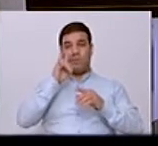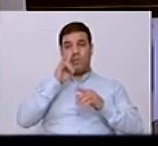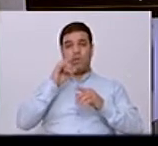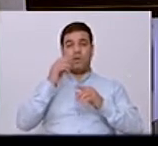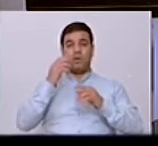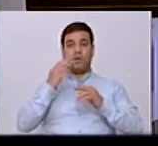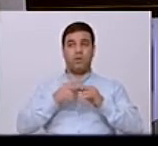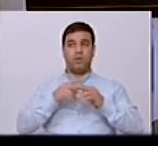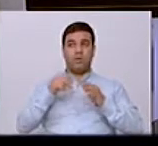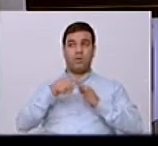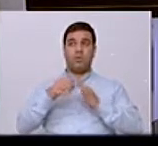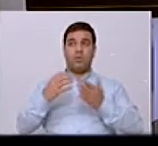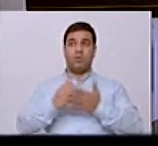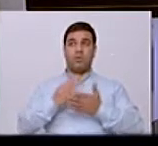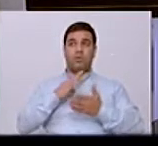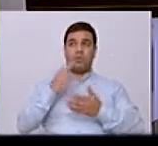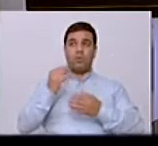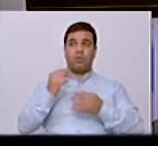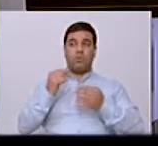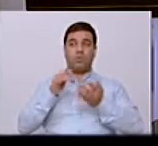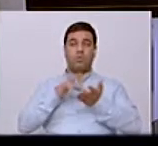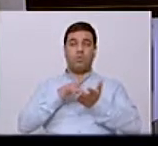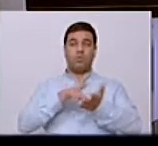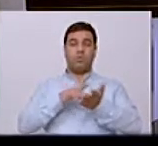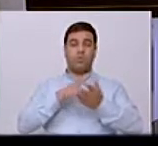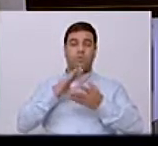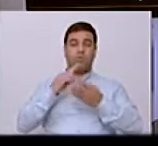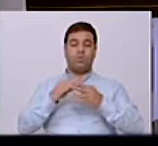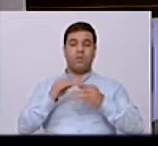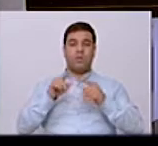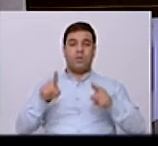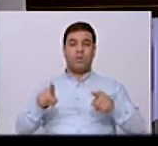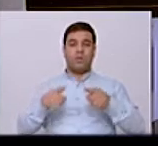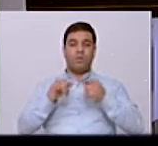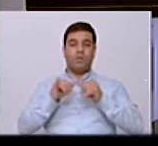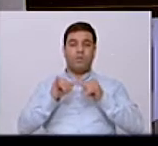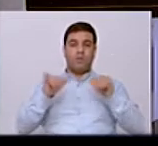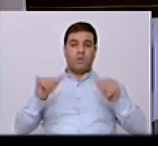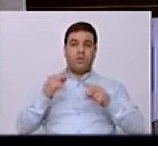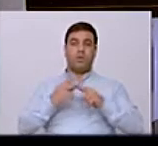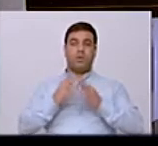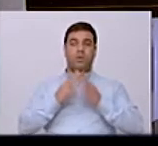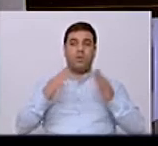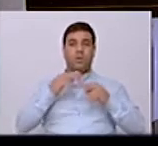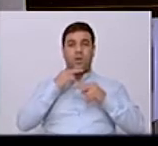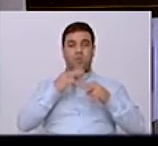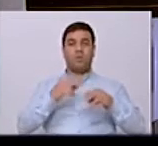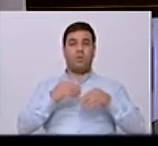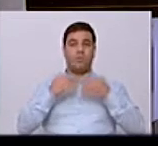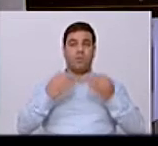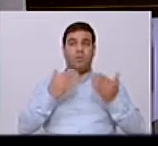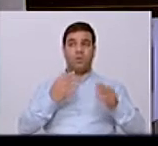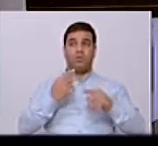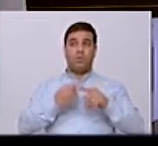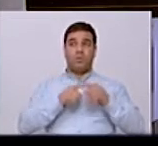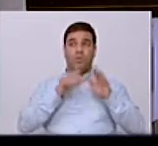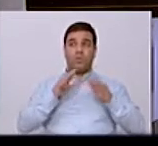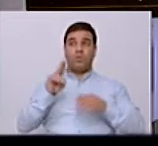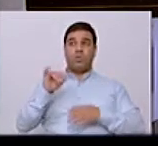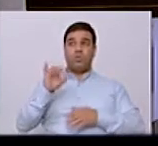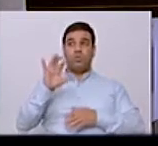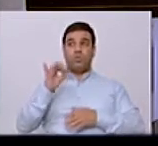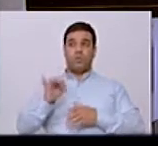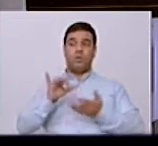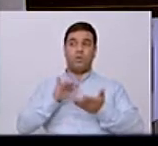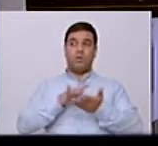hisobiga topilgan pul evaziga turizm sohasini ham rivojlantirishga katta ahamiyat berilmoqda. Ya'ni bu o'rinda Dubay shahri